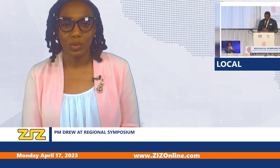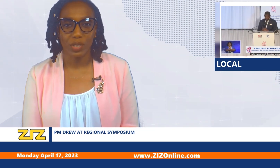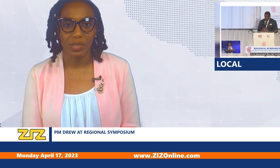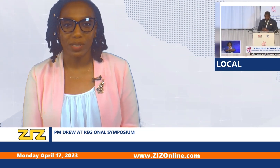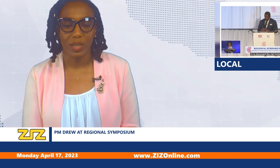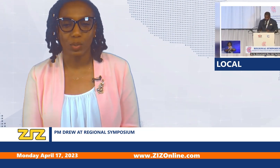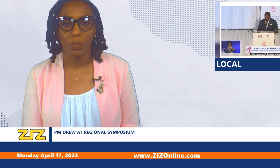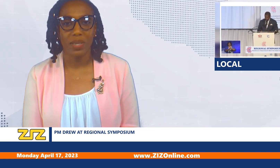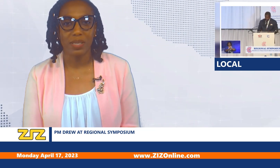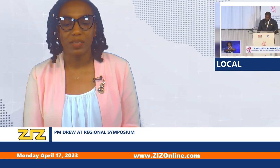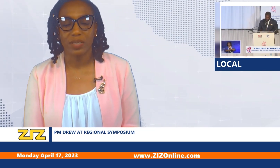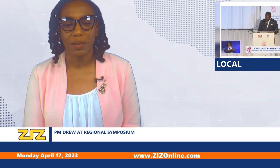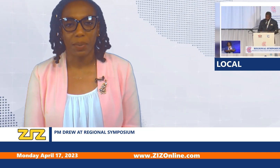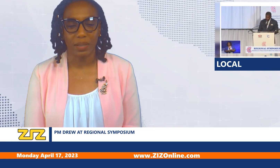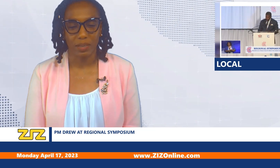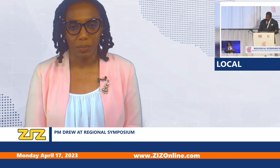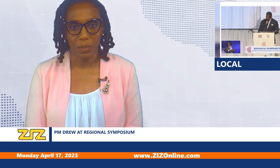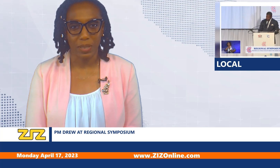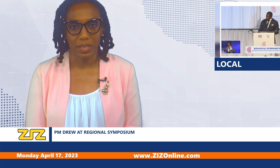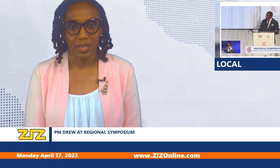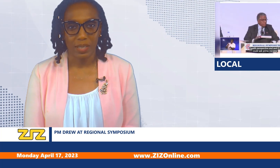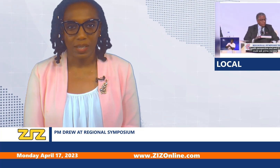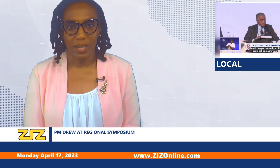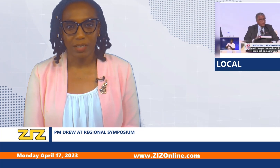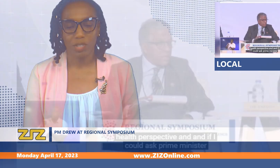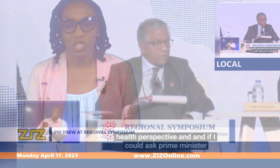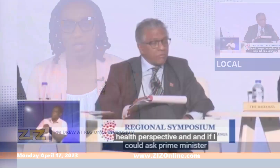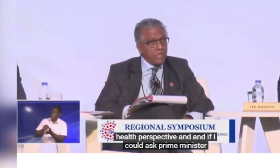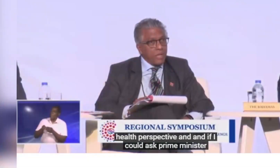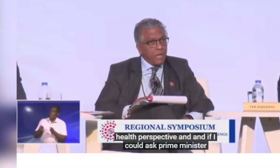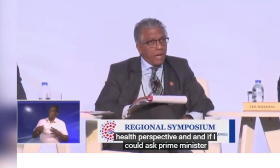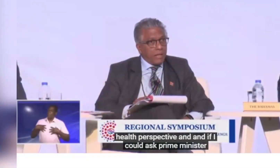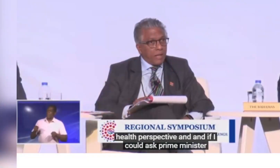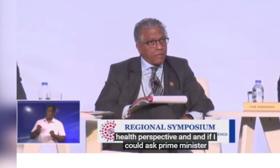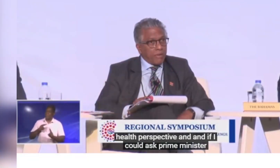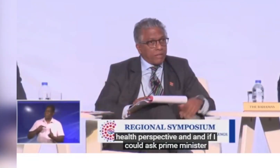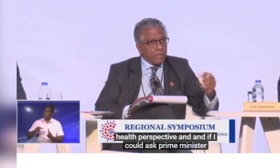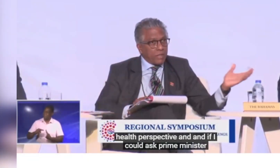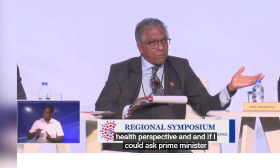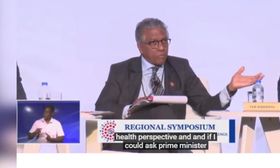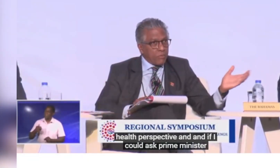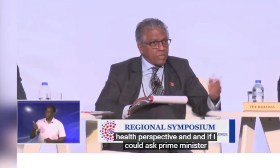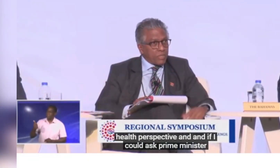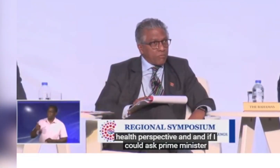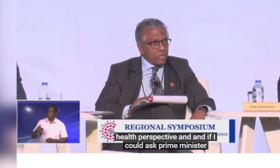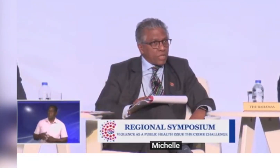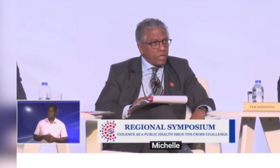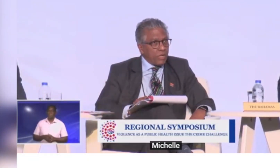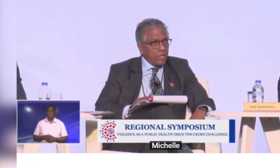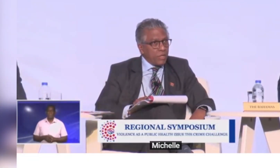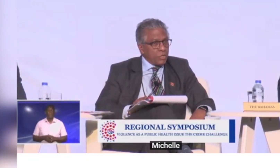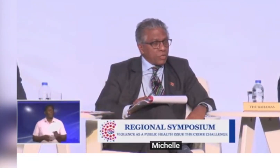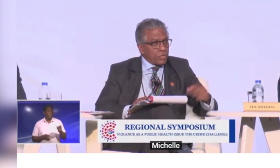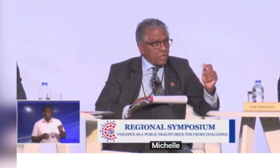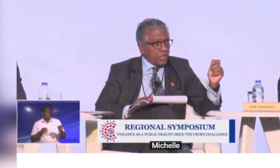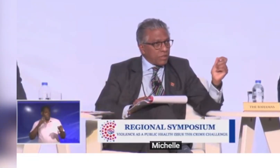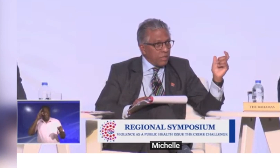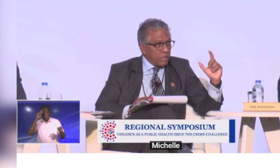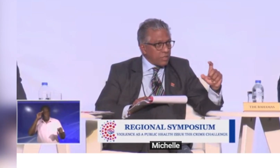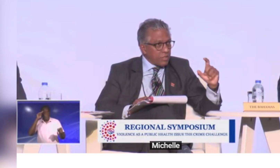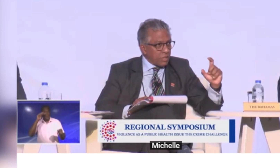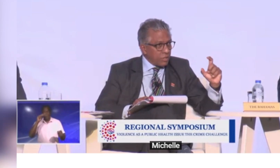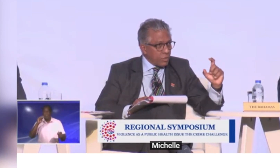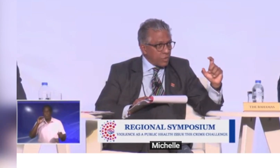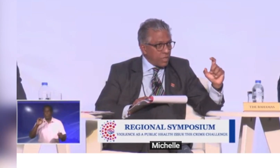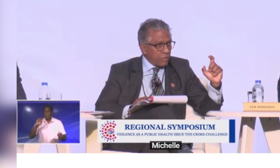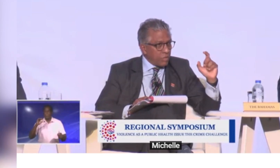to solutions that will positively impact the public. At a regional symposium on crime as a public health issue in